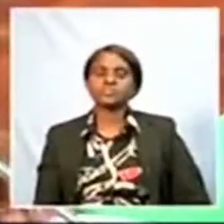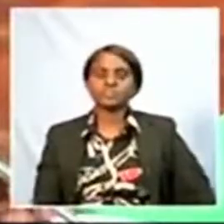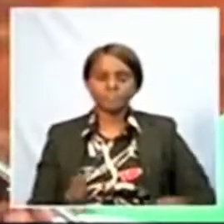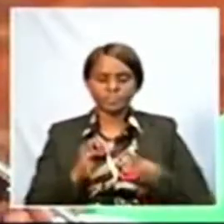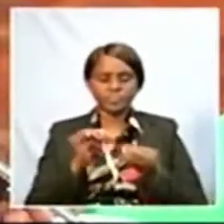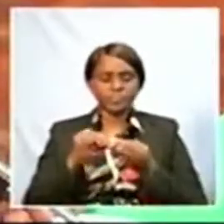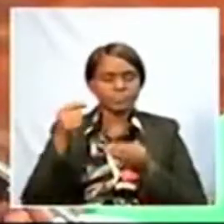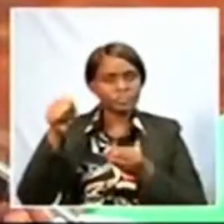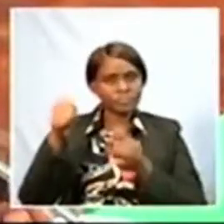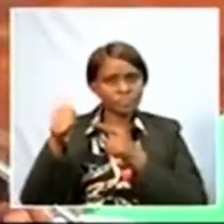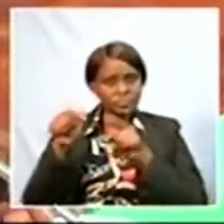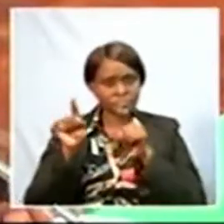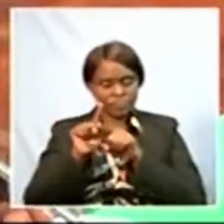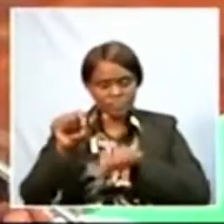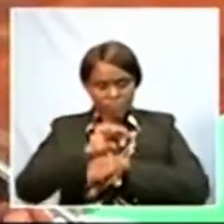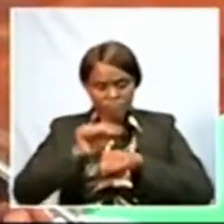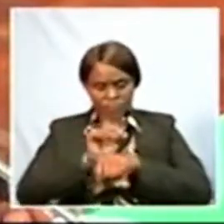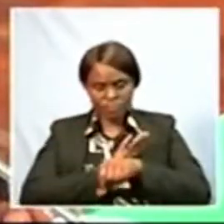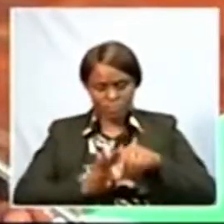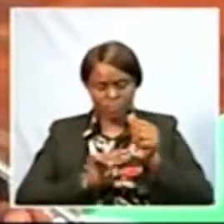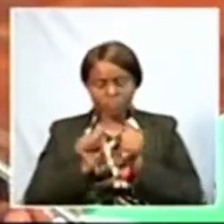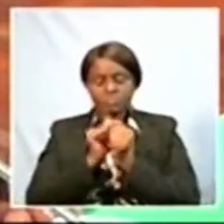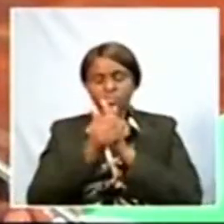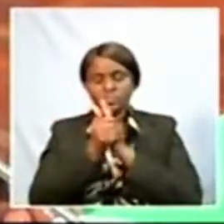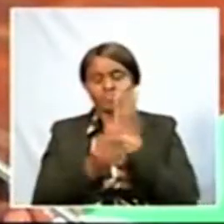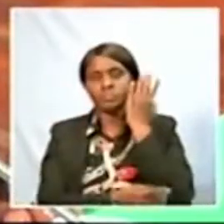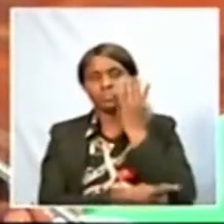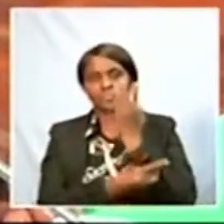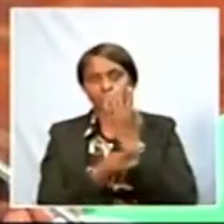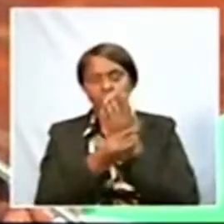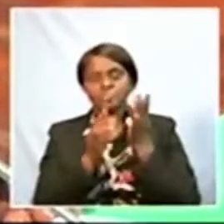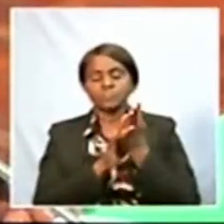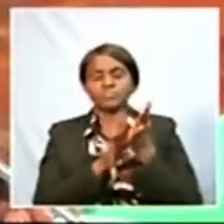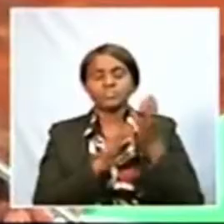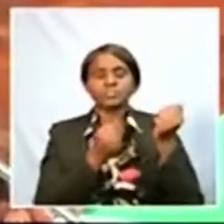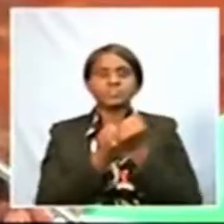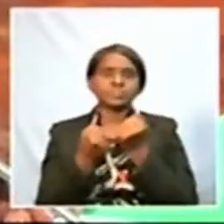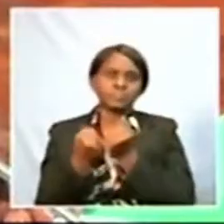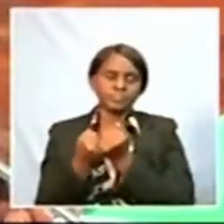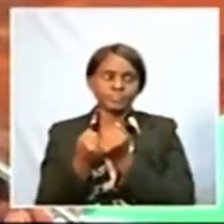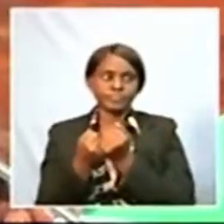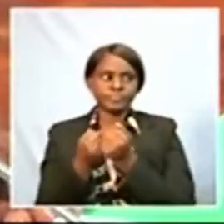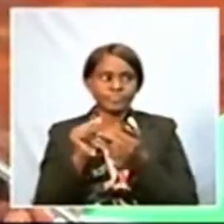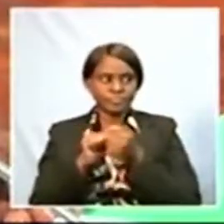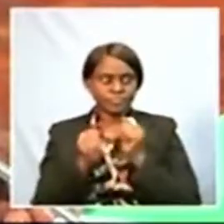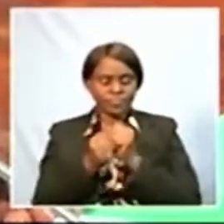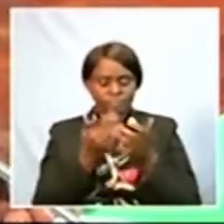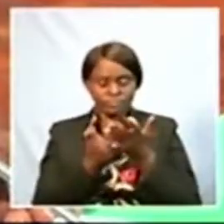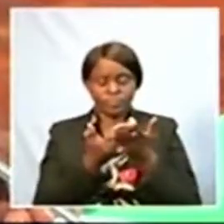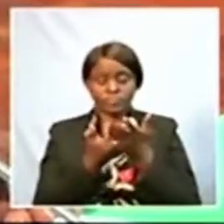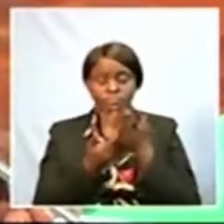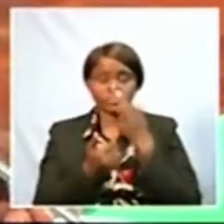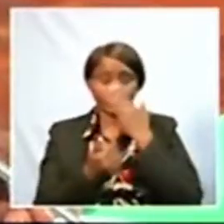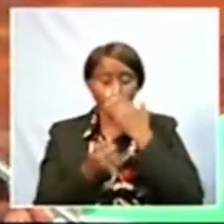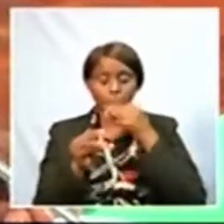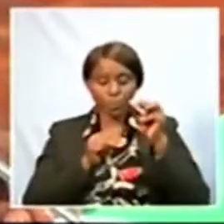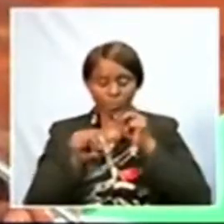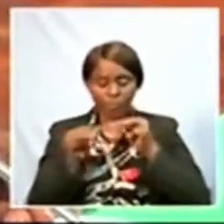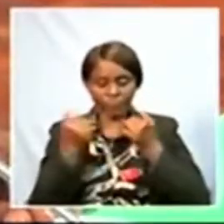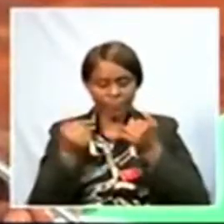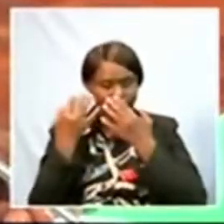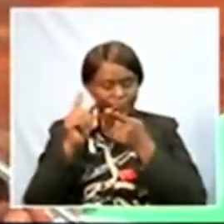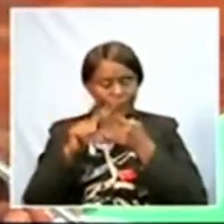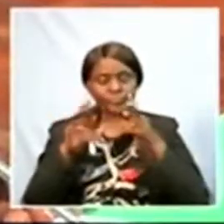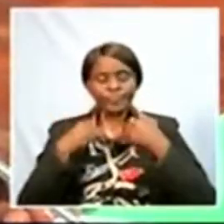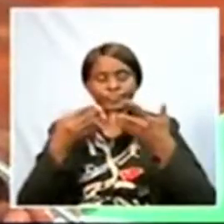Appendix 10, secondary boarding and skills development bursaries. Cause of query. Management wishes